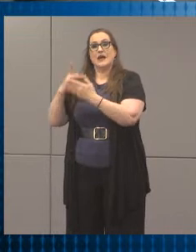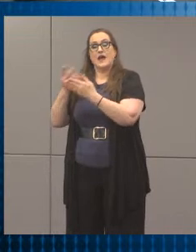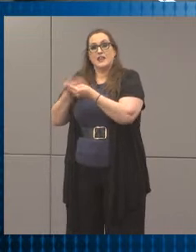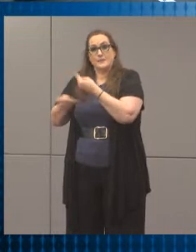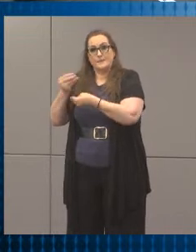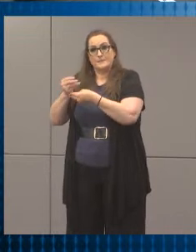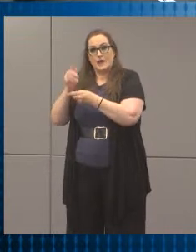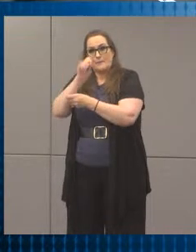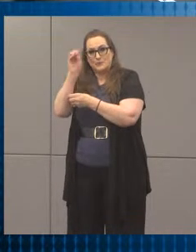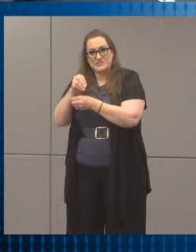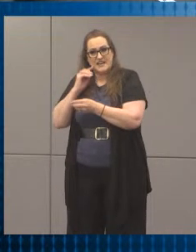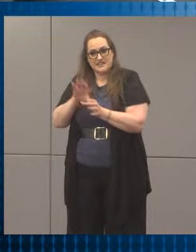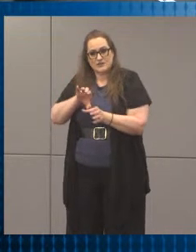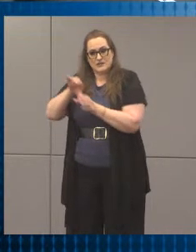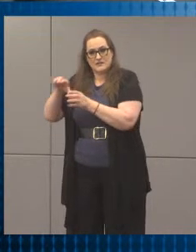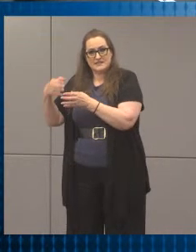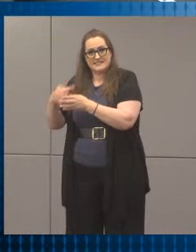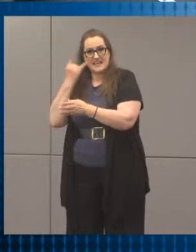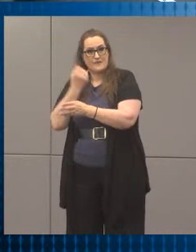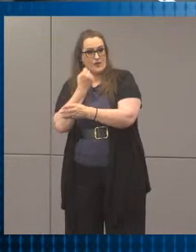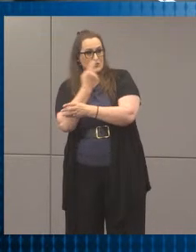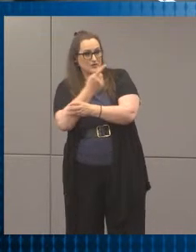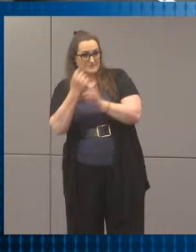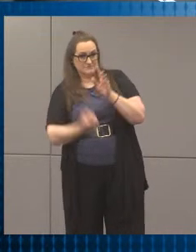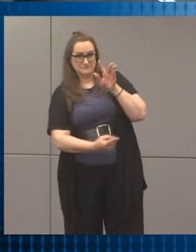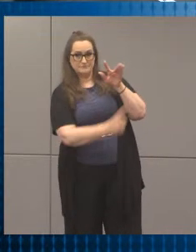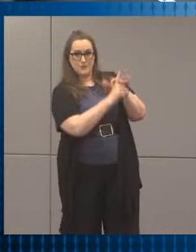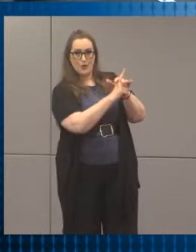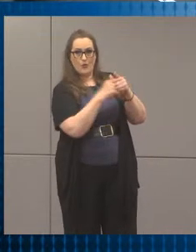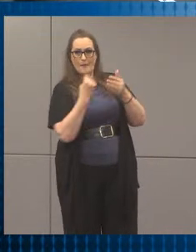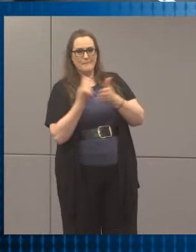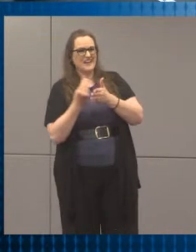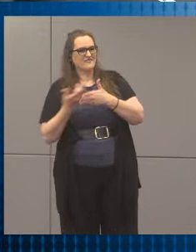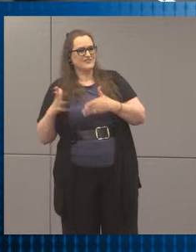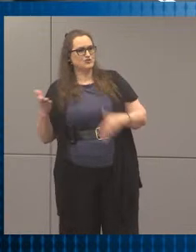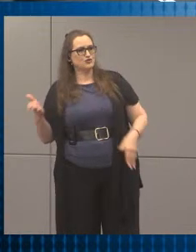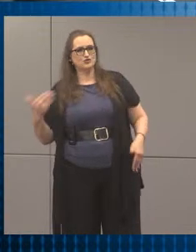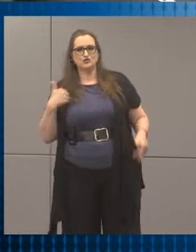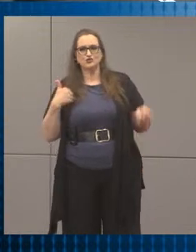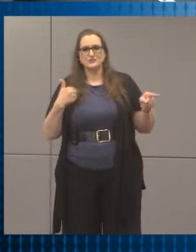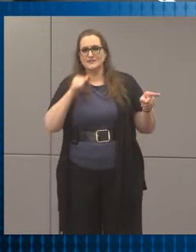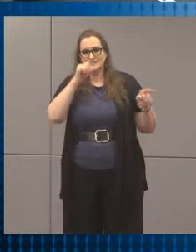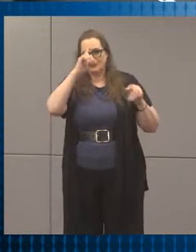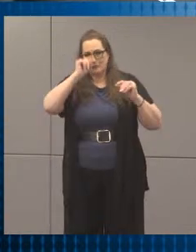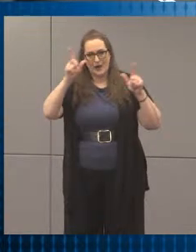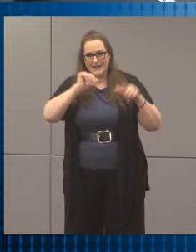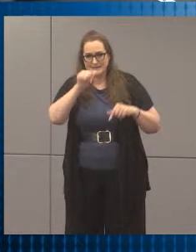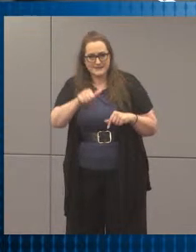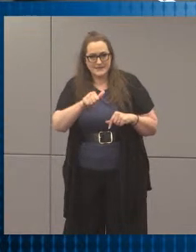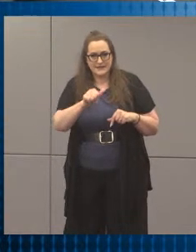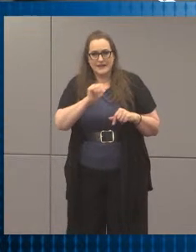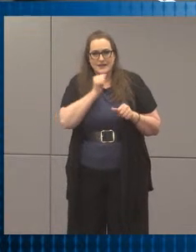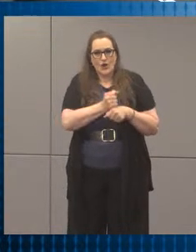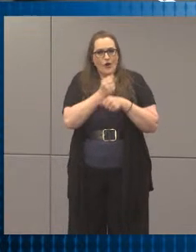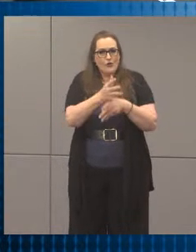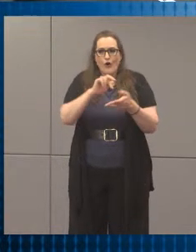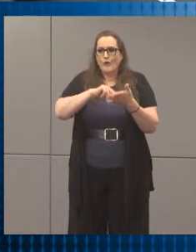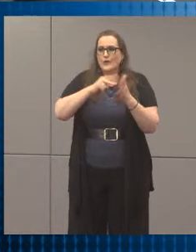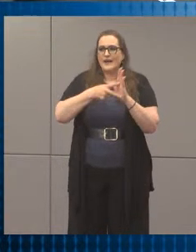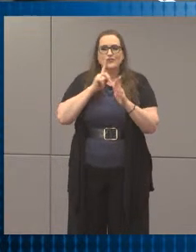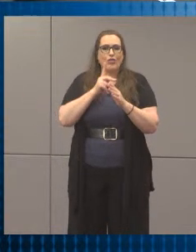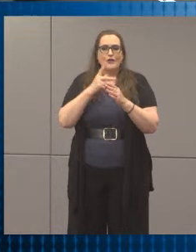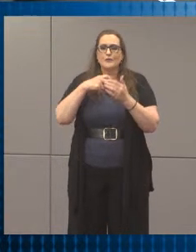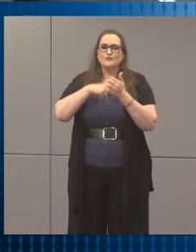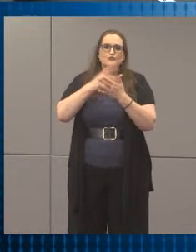set aside so that when we see something come up, we have the funds set aside. This will not be a surprise. This will not cause the project to go